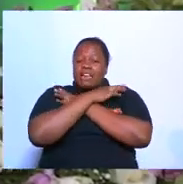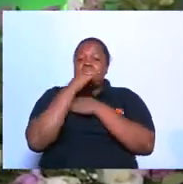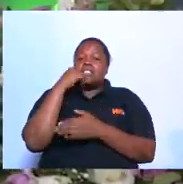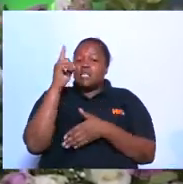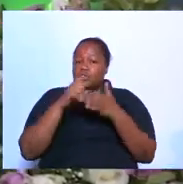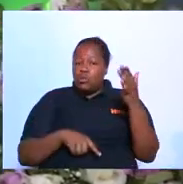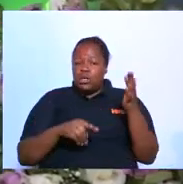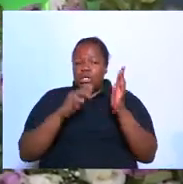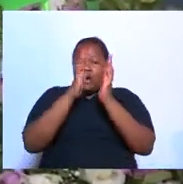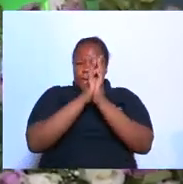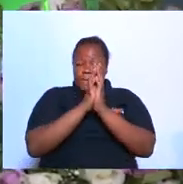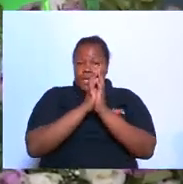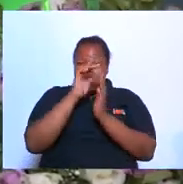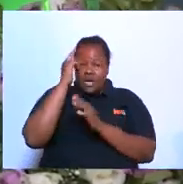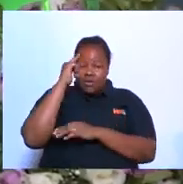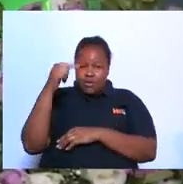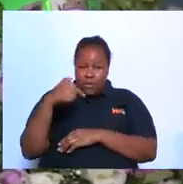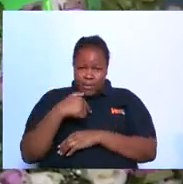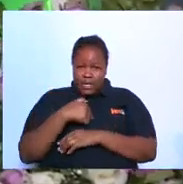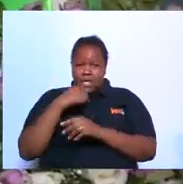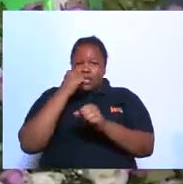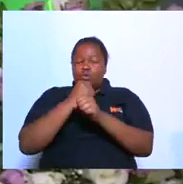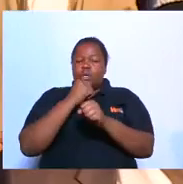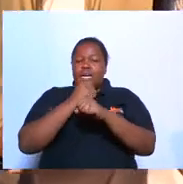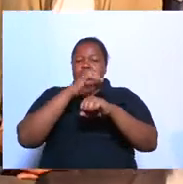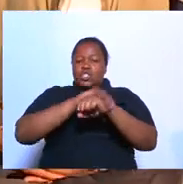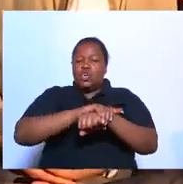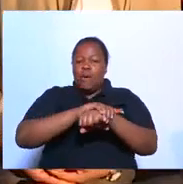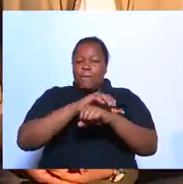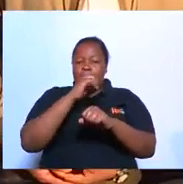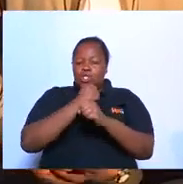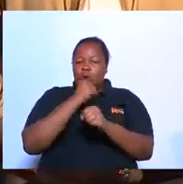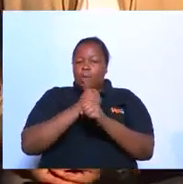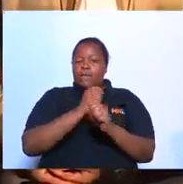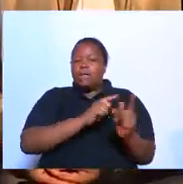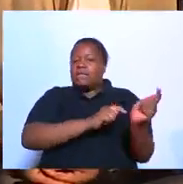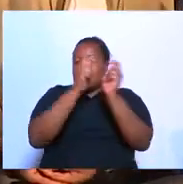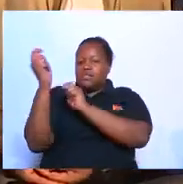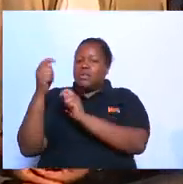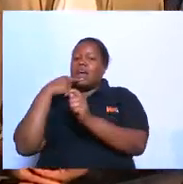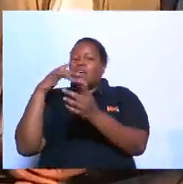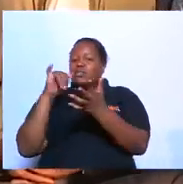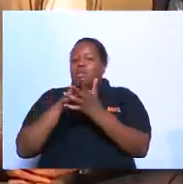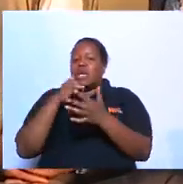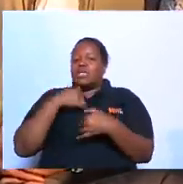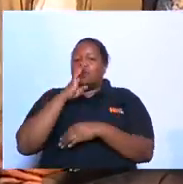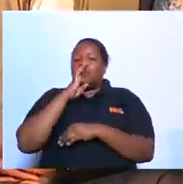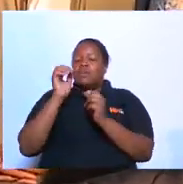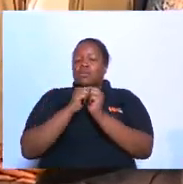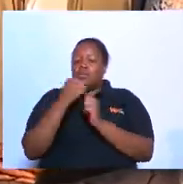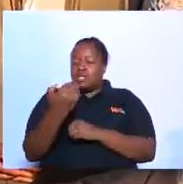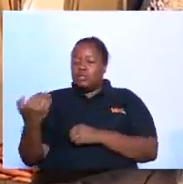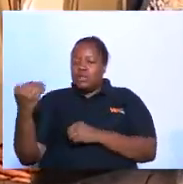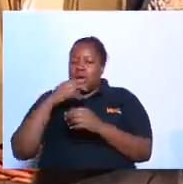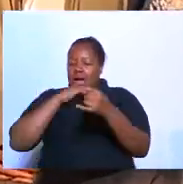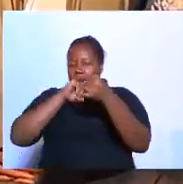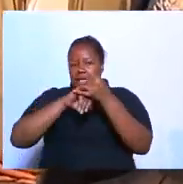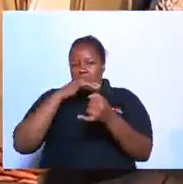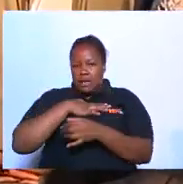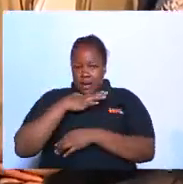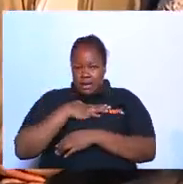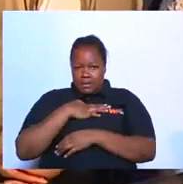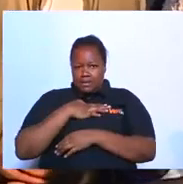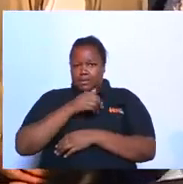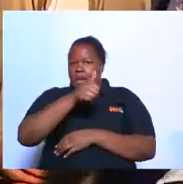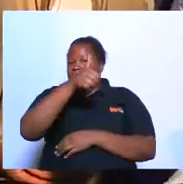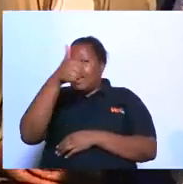pray for me to get job transfer so that I can be with my children and husband pray